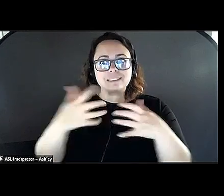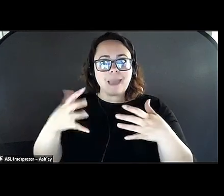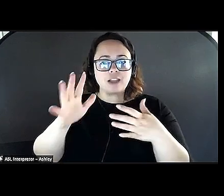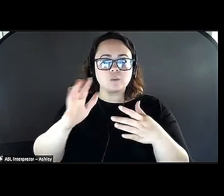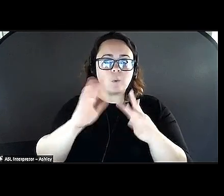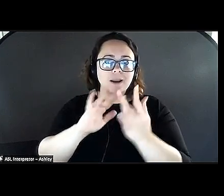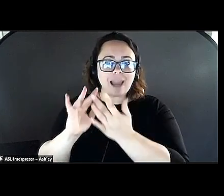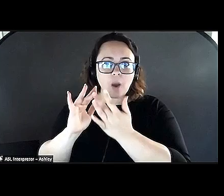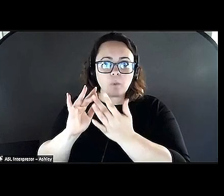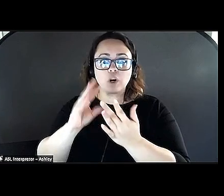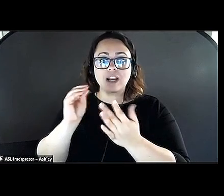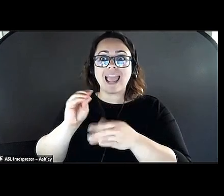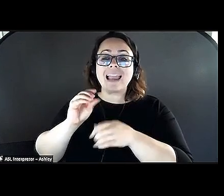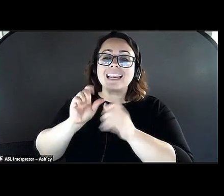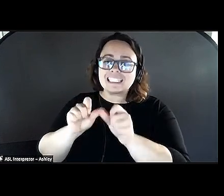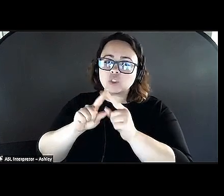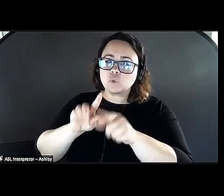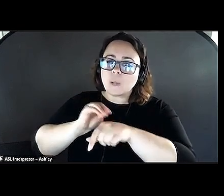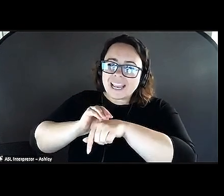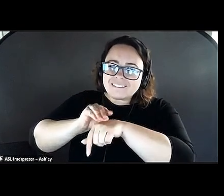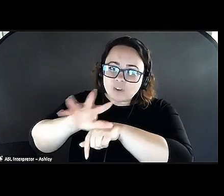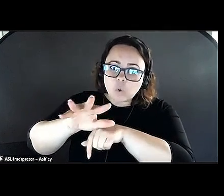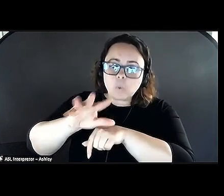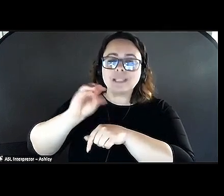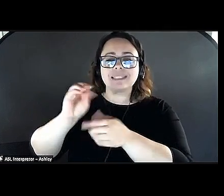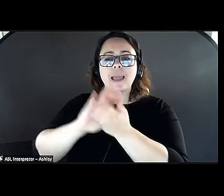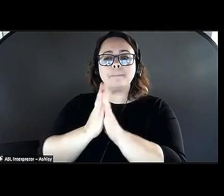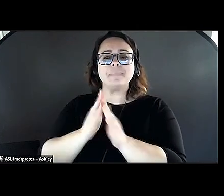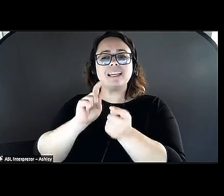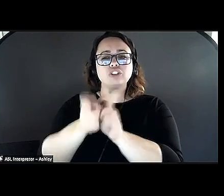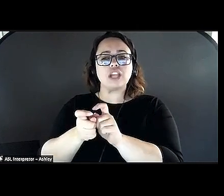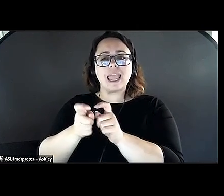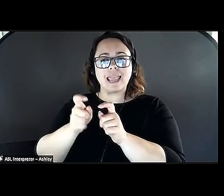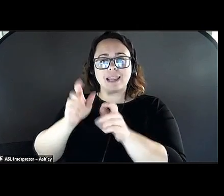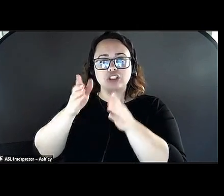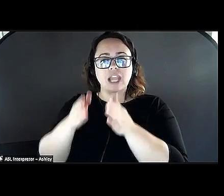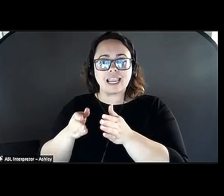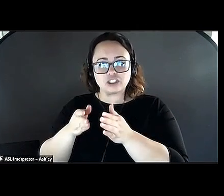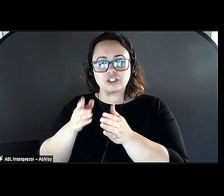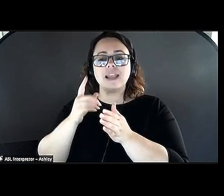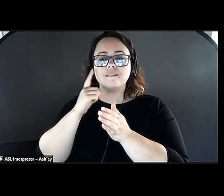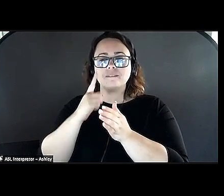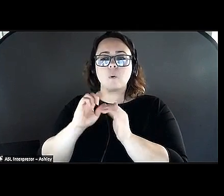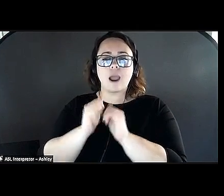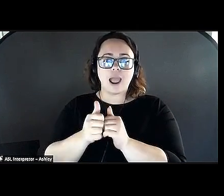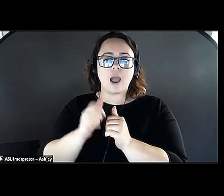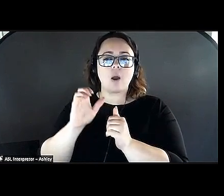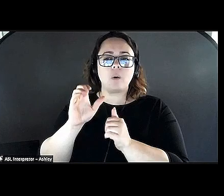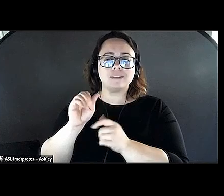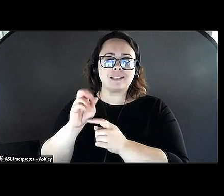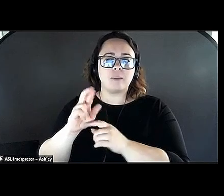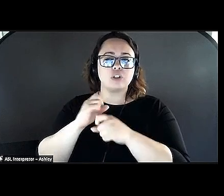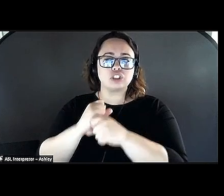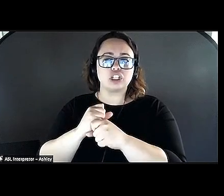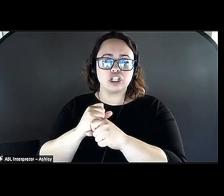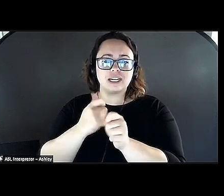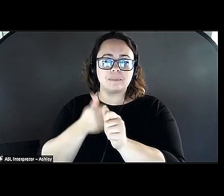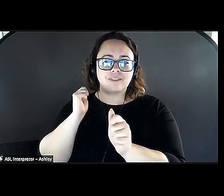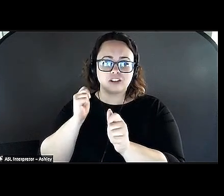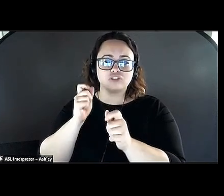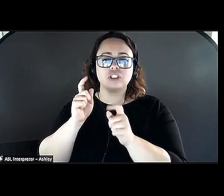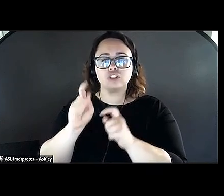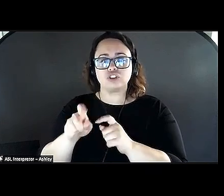to influence and be a change agent on how truly cybersecurity prevention should be part of that